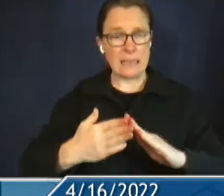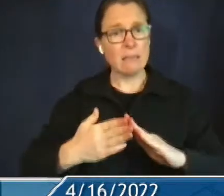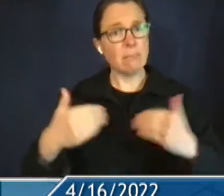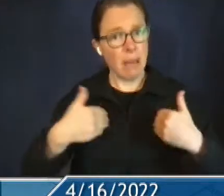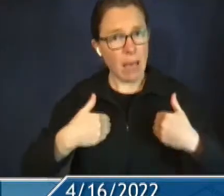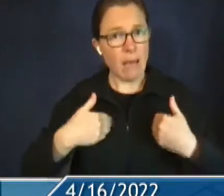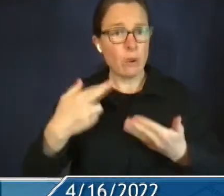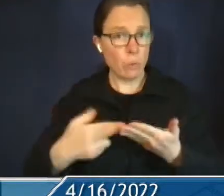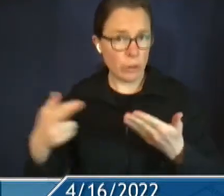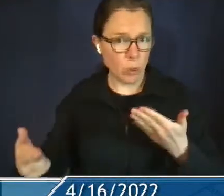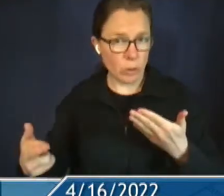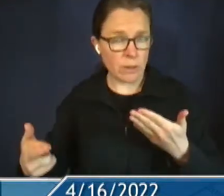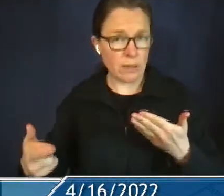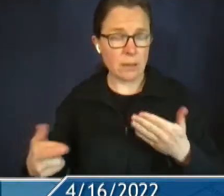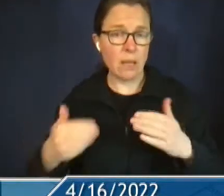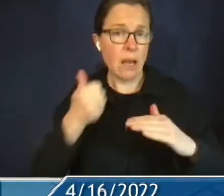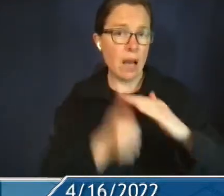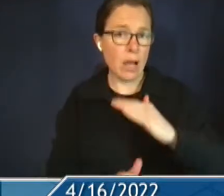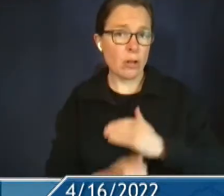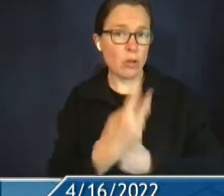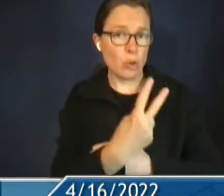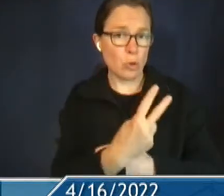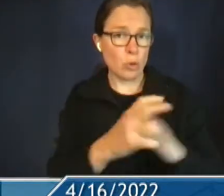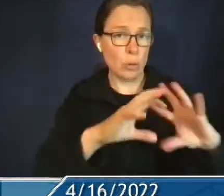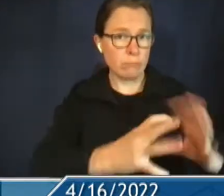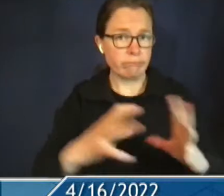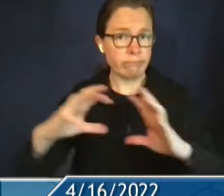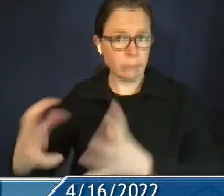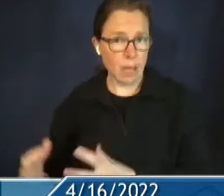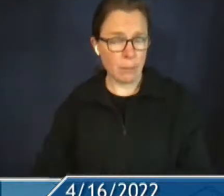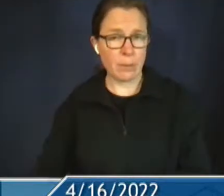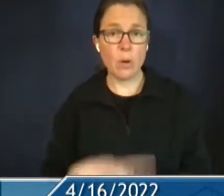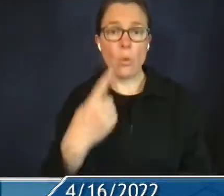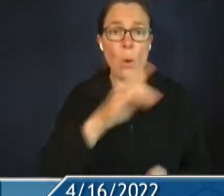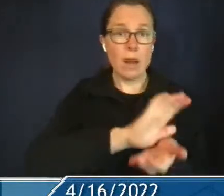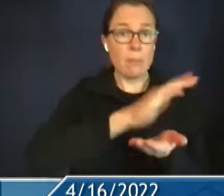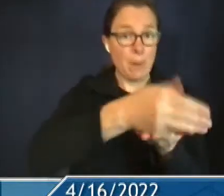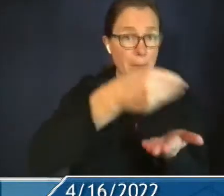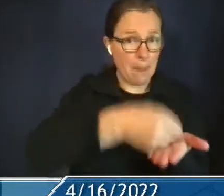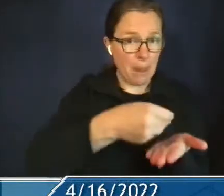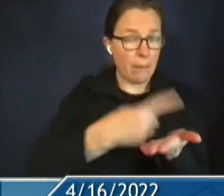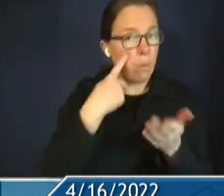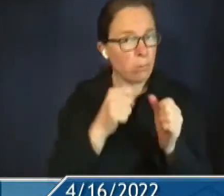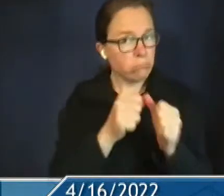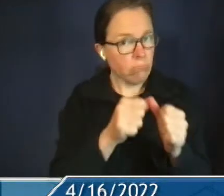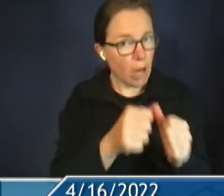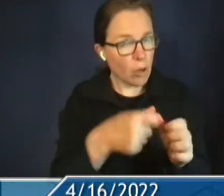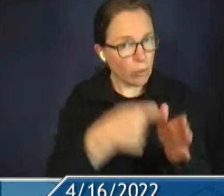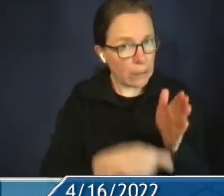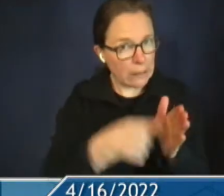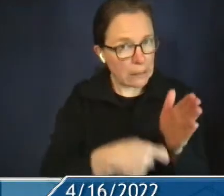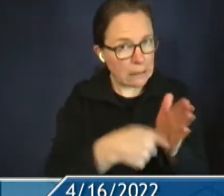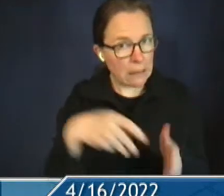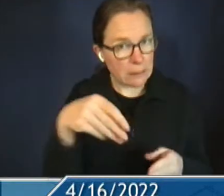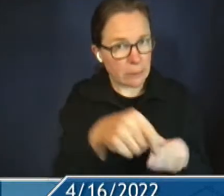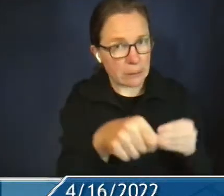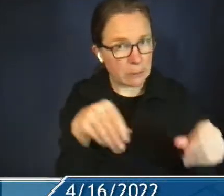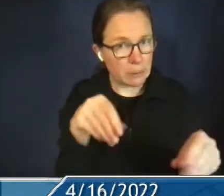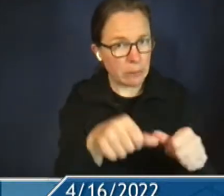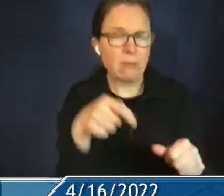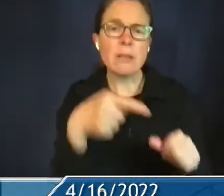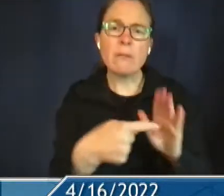fall into 2 different buckets. We have one bucket for ongoing expenses. This is the bucket that we might use to